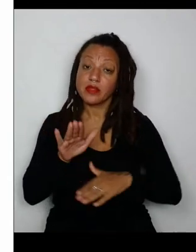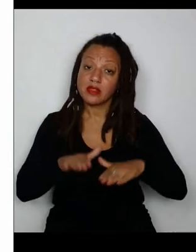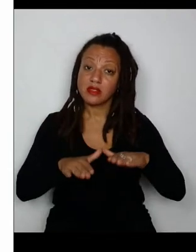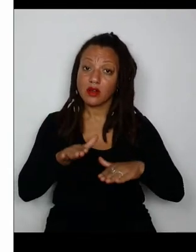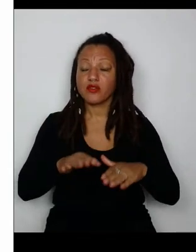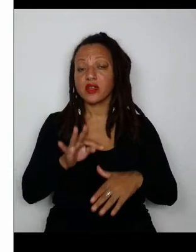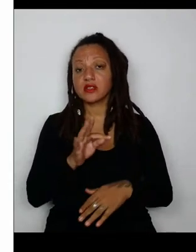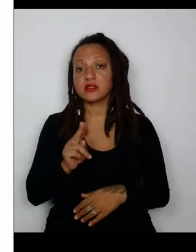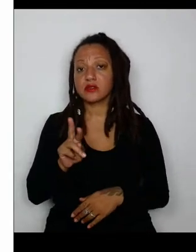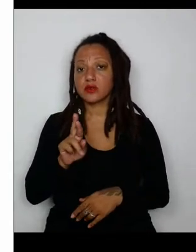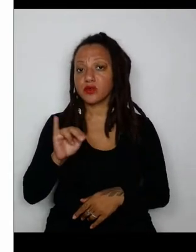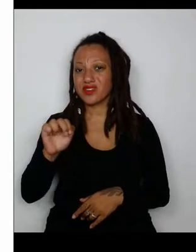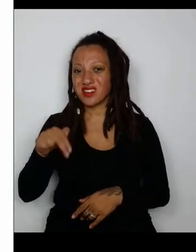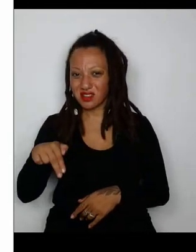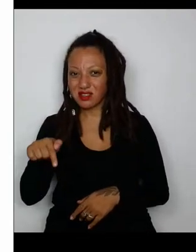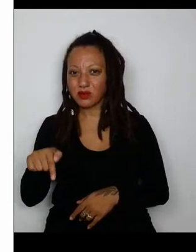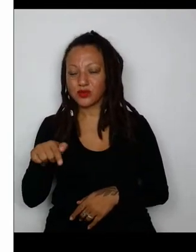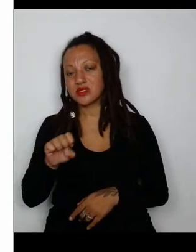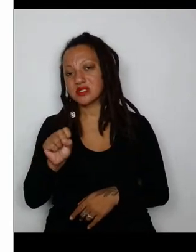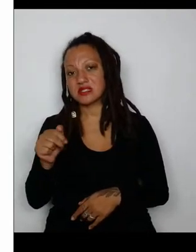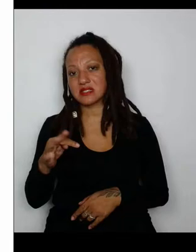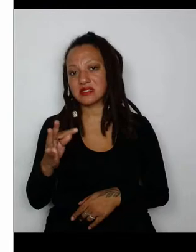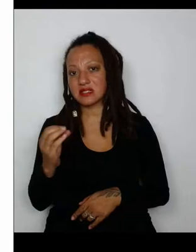yet to bear his imprint